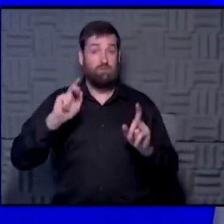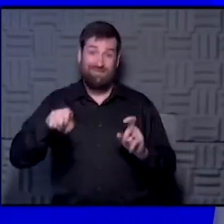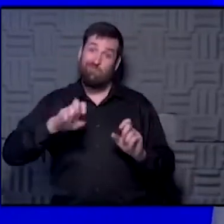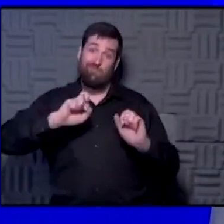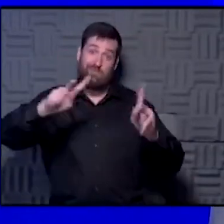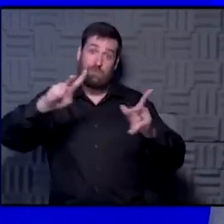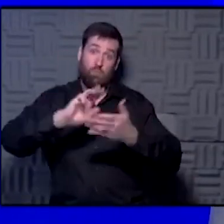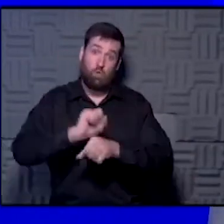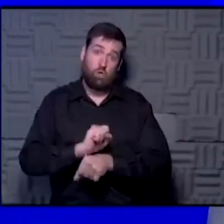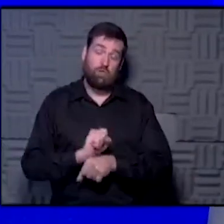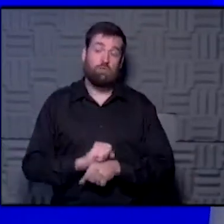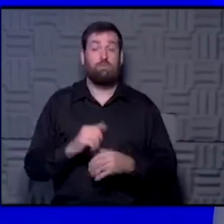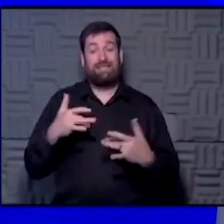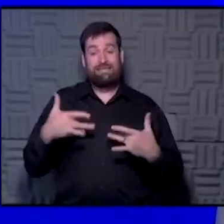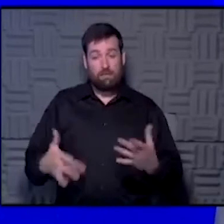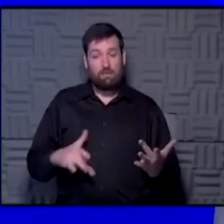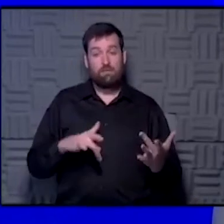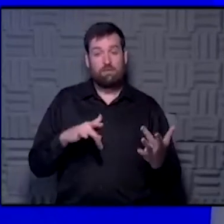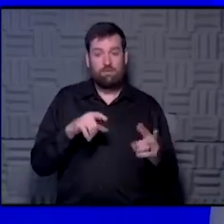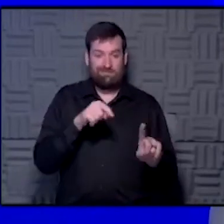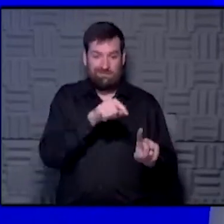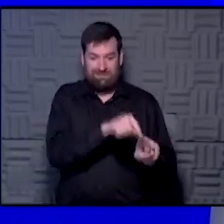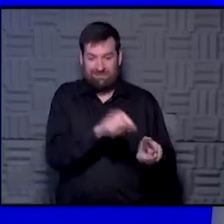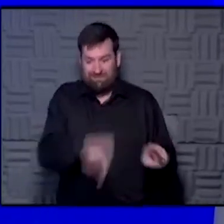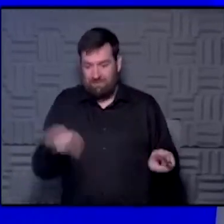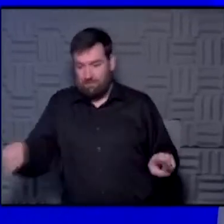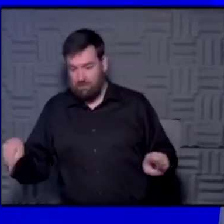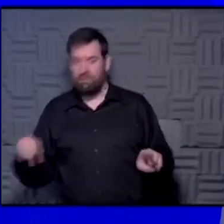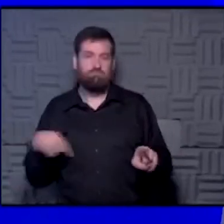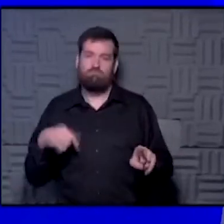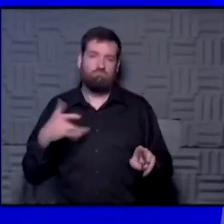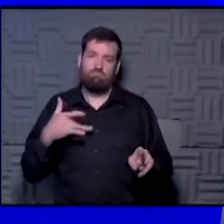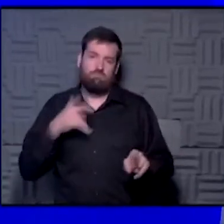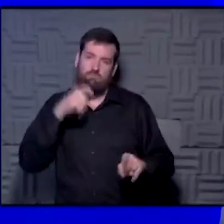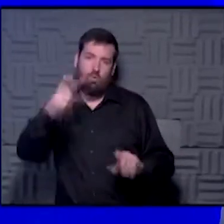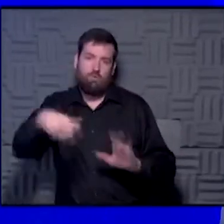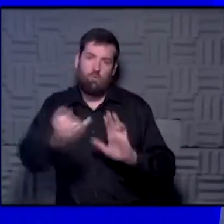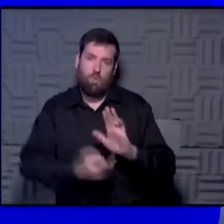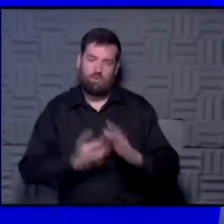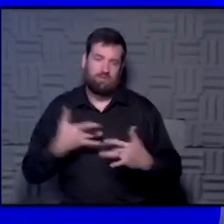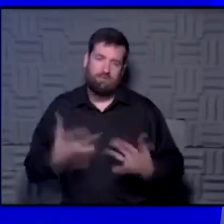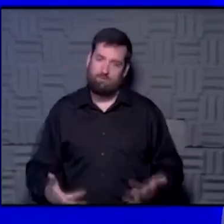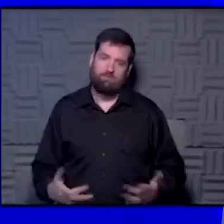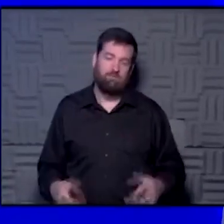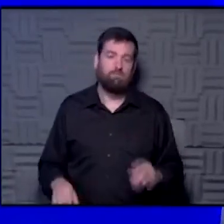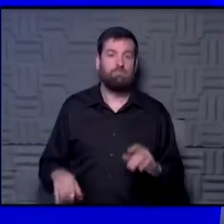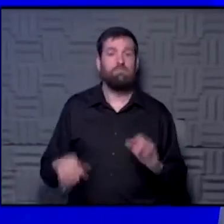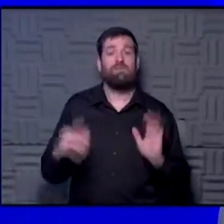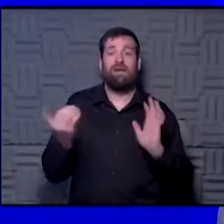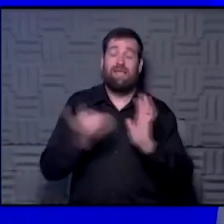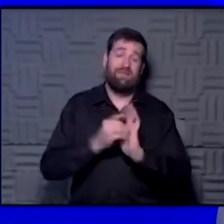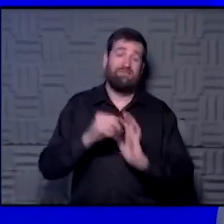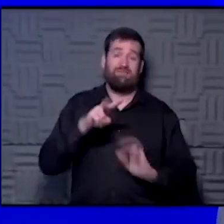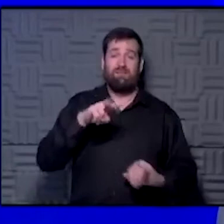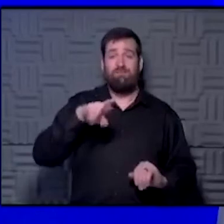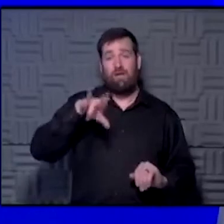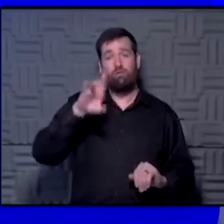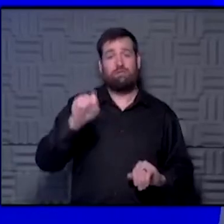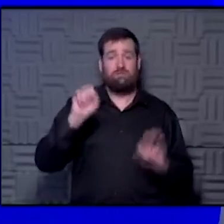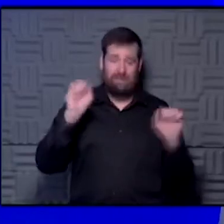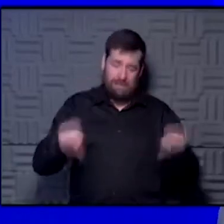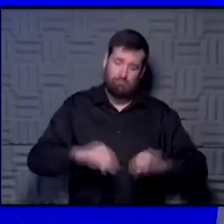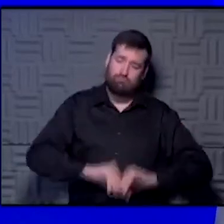work. So typically contacts of contacts are not necessarily made to quarantine. But again, we know this virus can spread